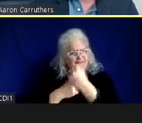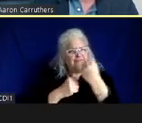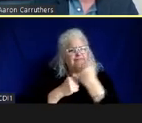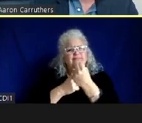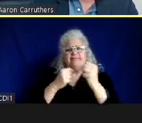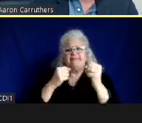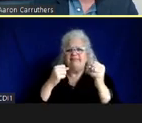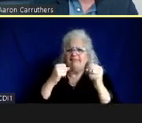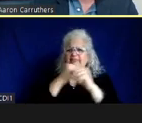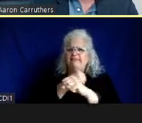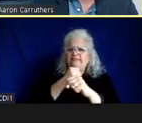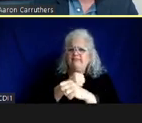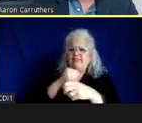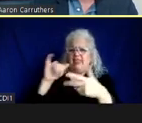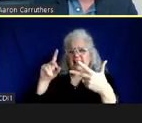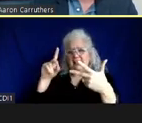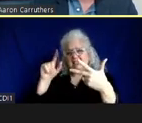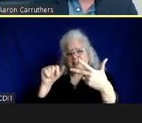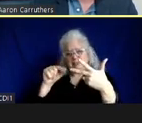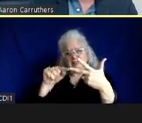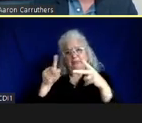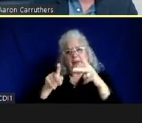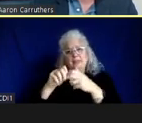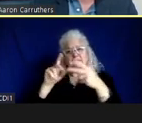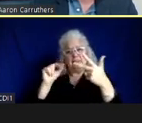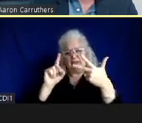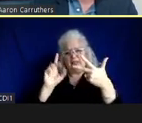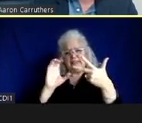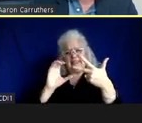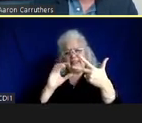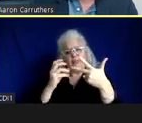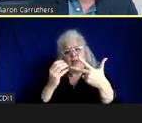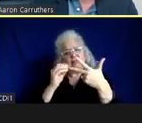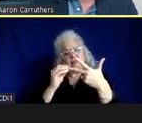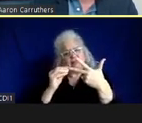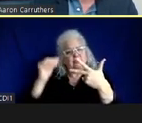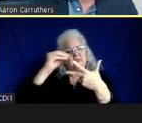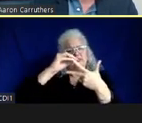be impacted be moved up from 1C into 1B.